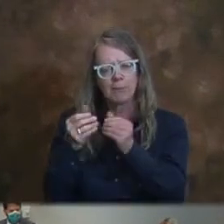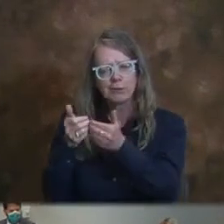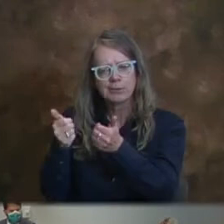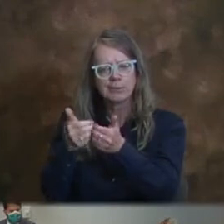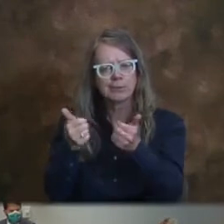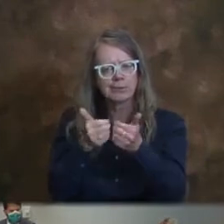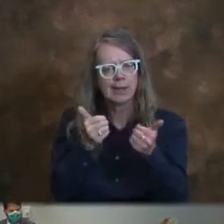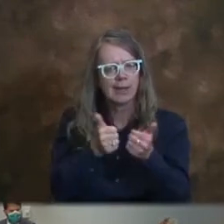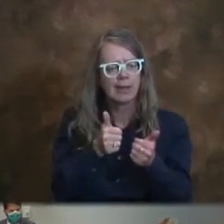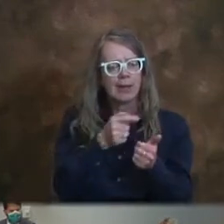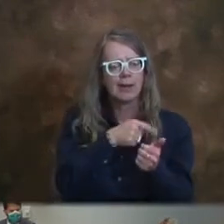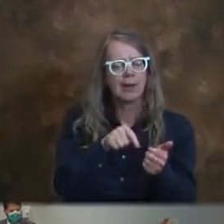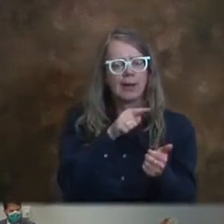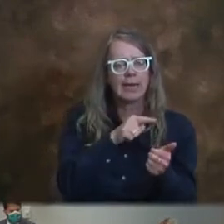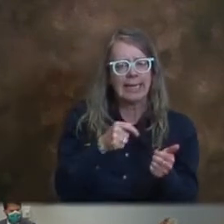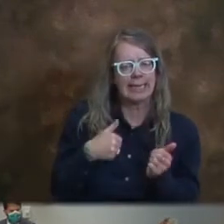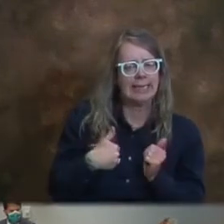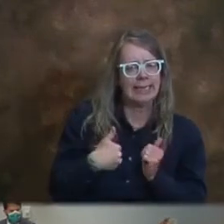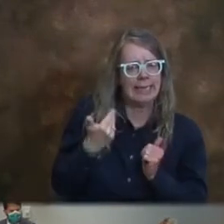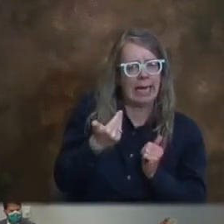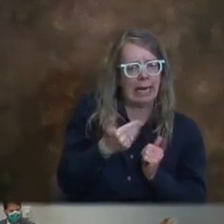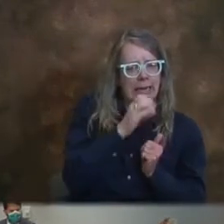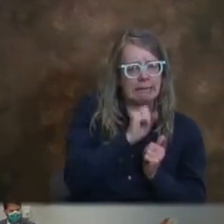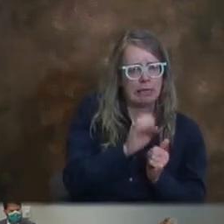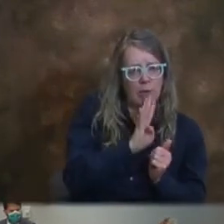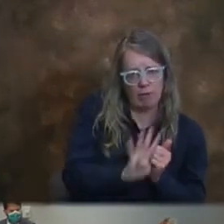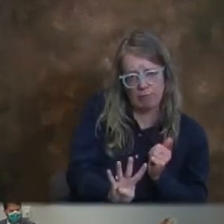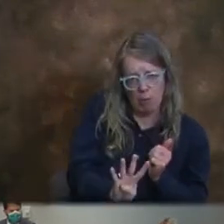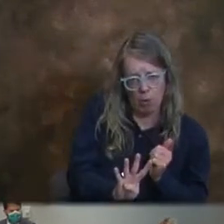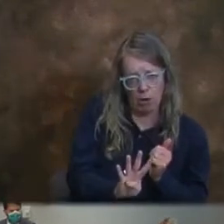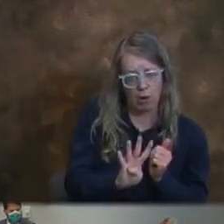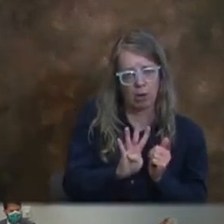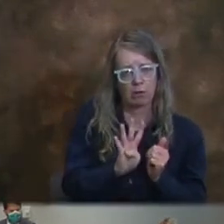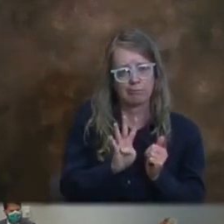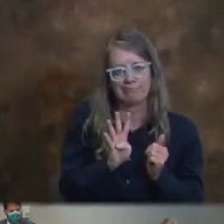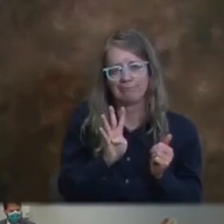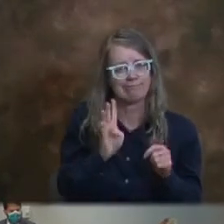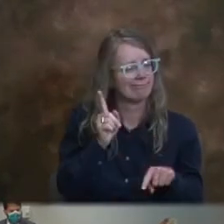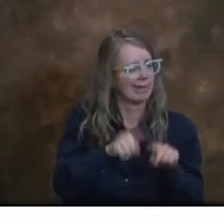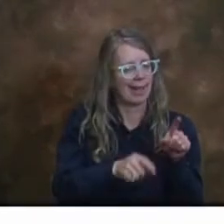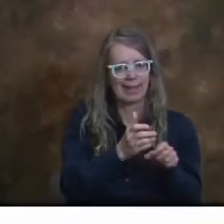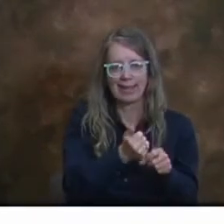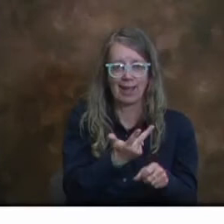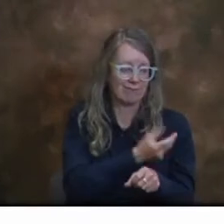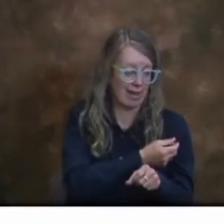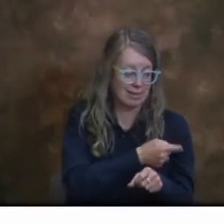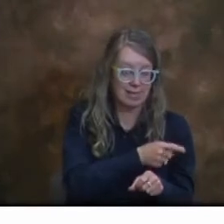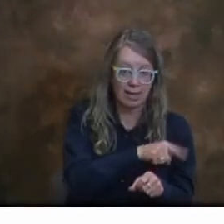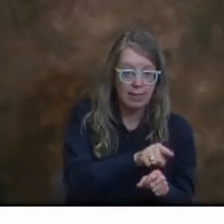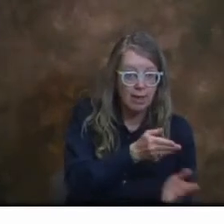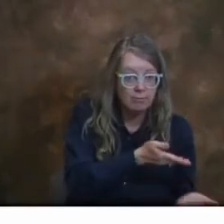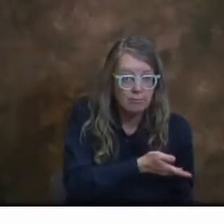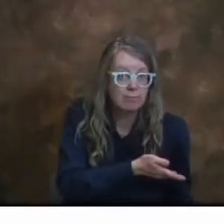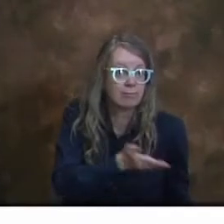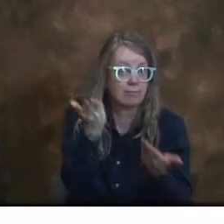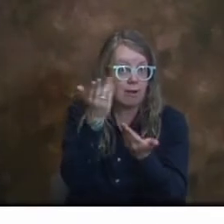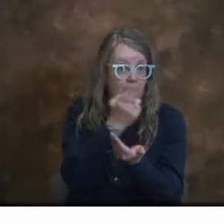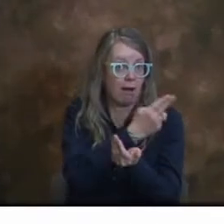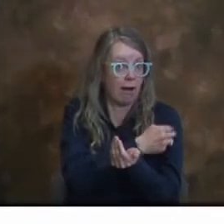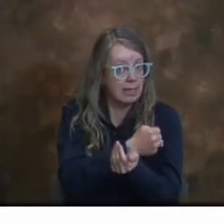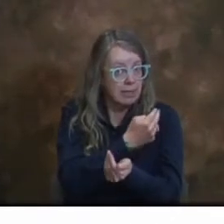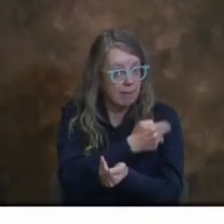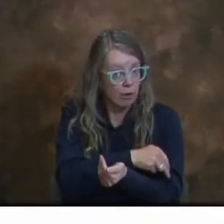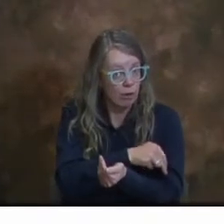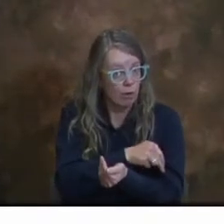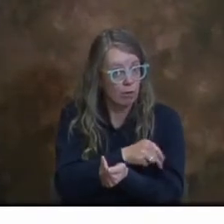under 4-year-olds that can't be vaccinated, and are they being hospitalized? Are we seeing any kind of correlation